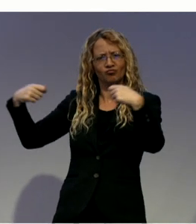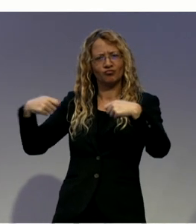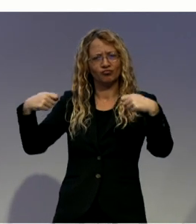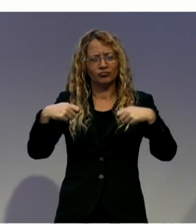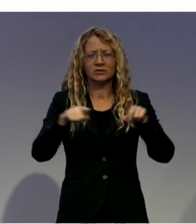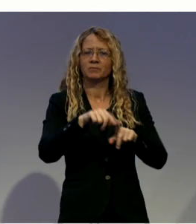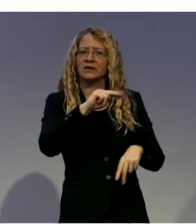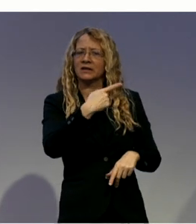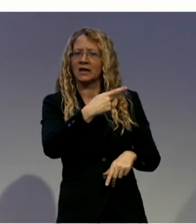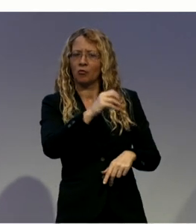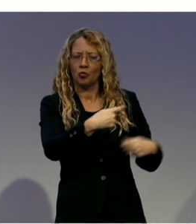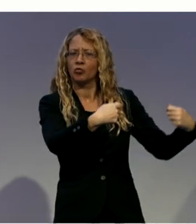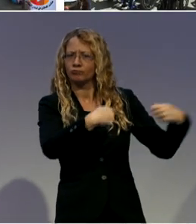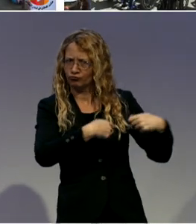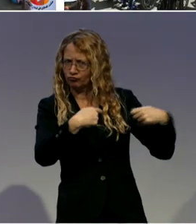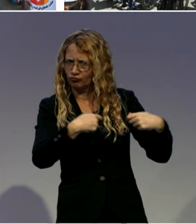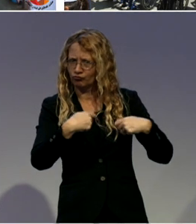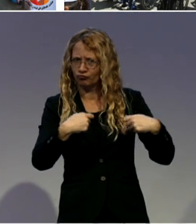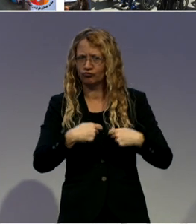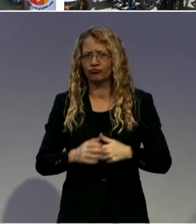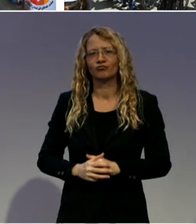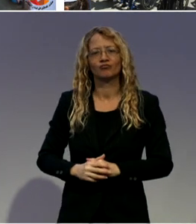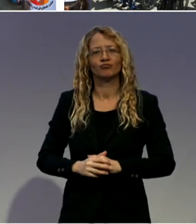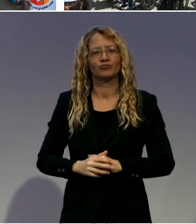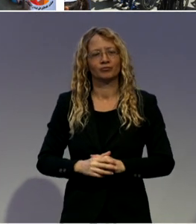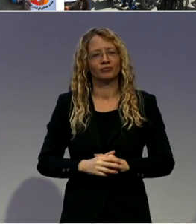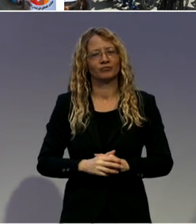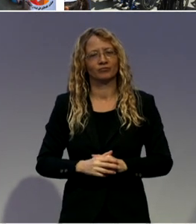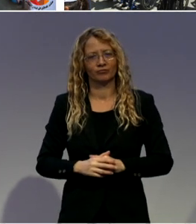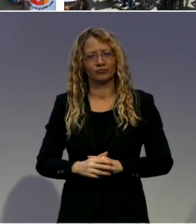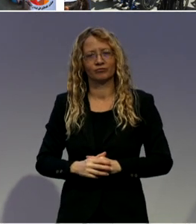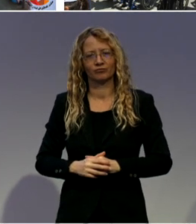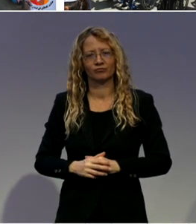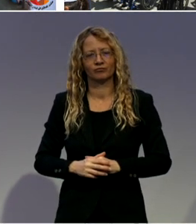to mention the local donation from the community. Now,